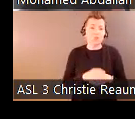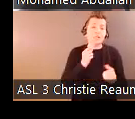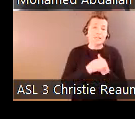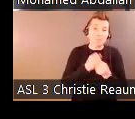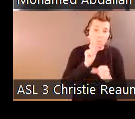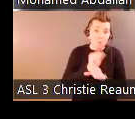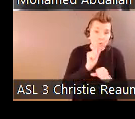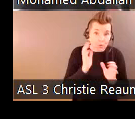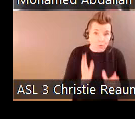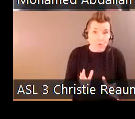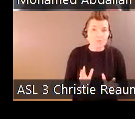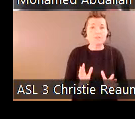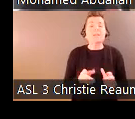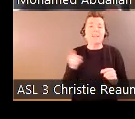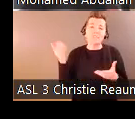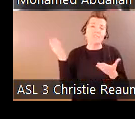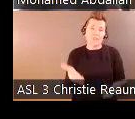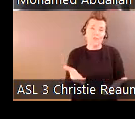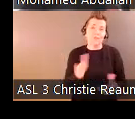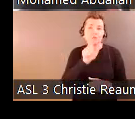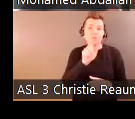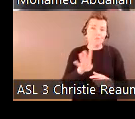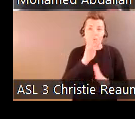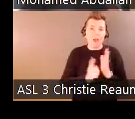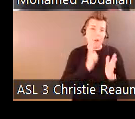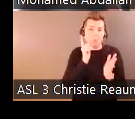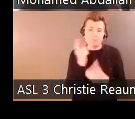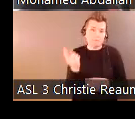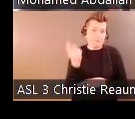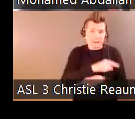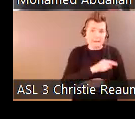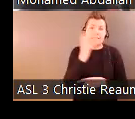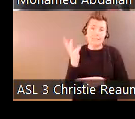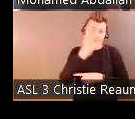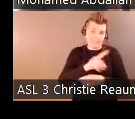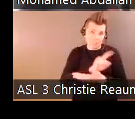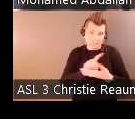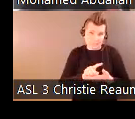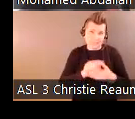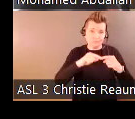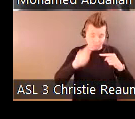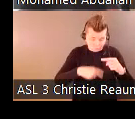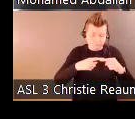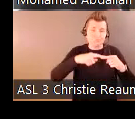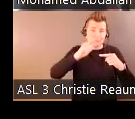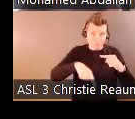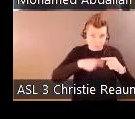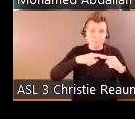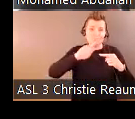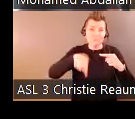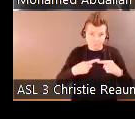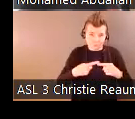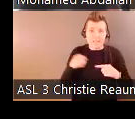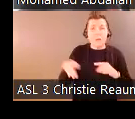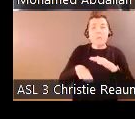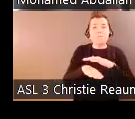workers around the clock, 24/7. And there's the basic need of like housekeeping and